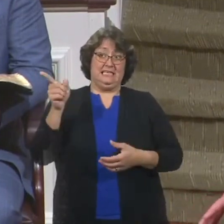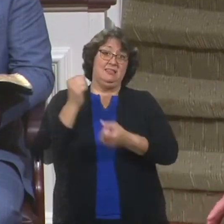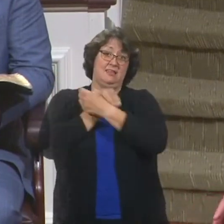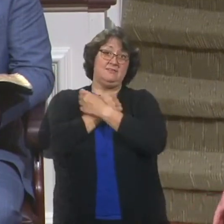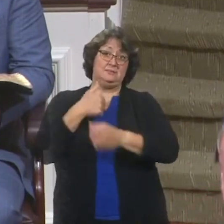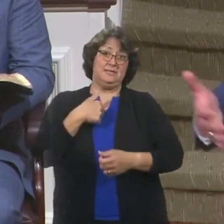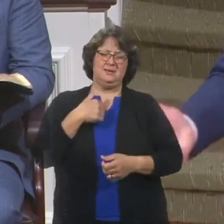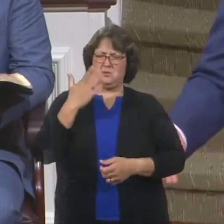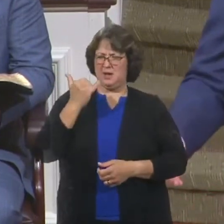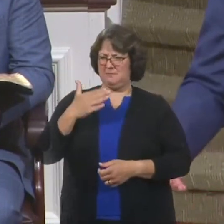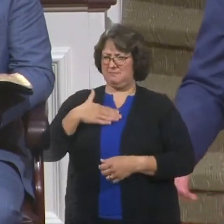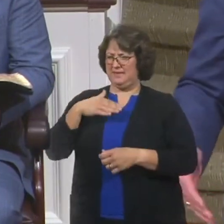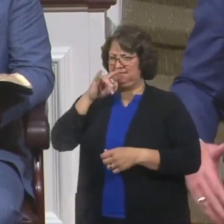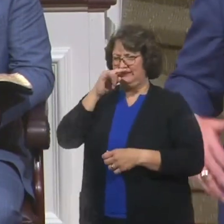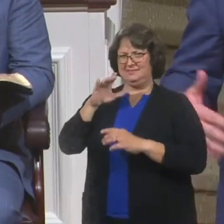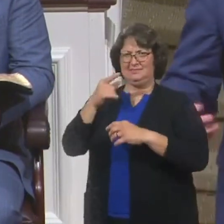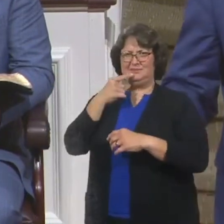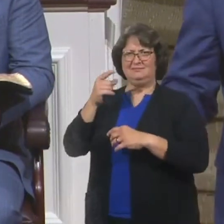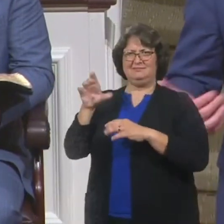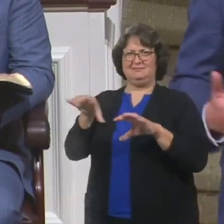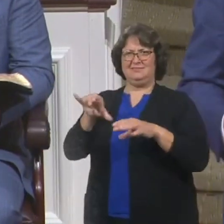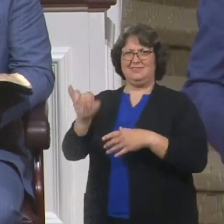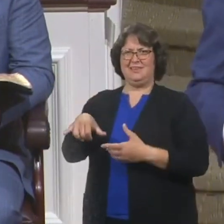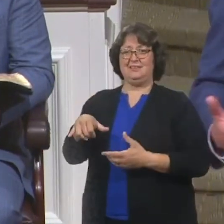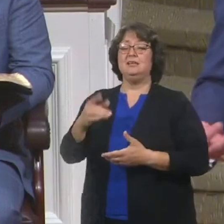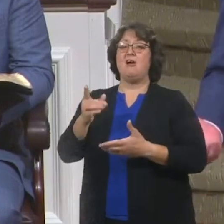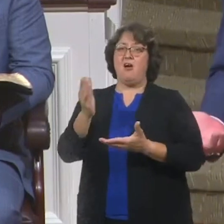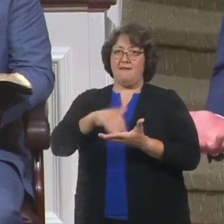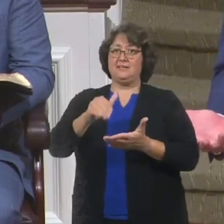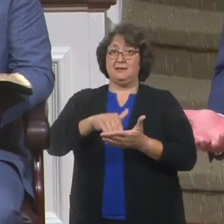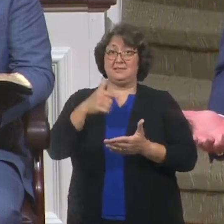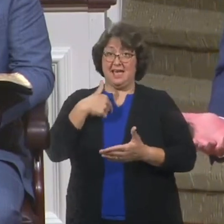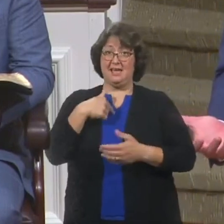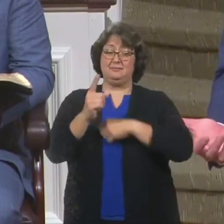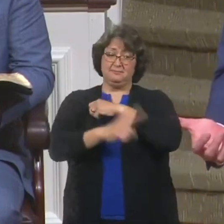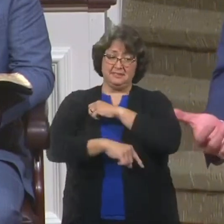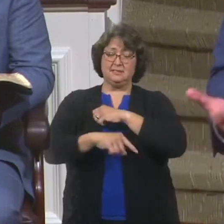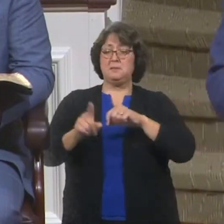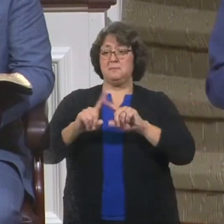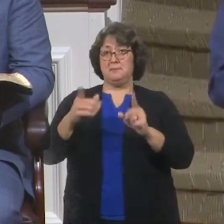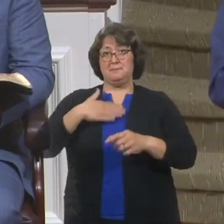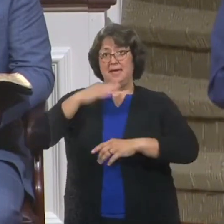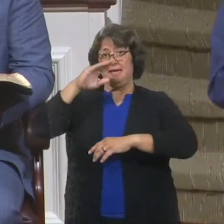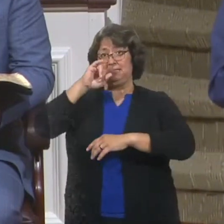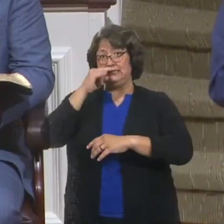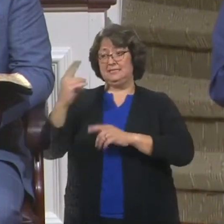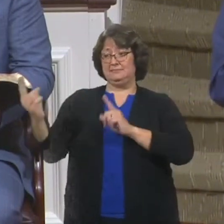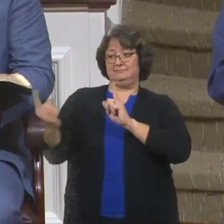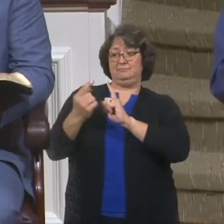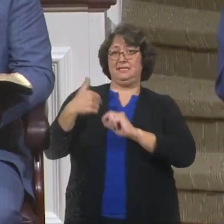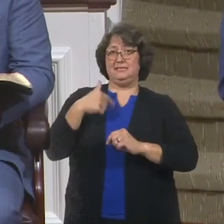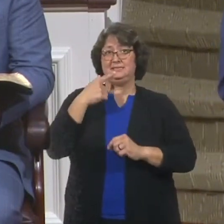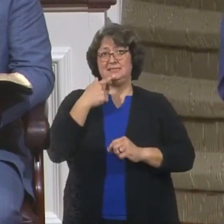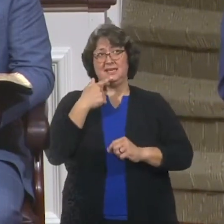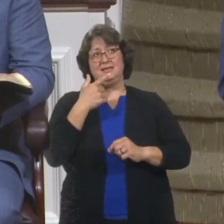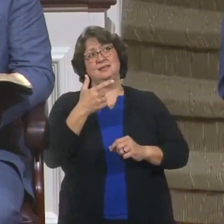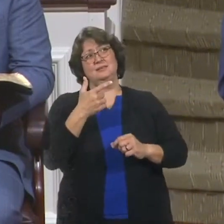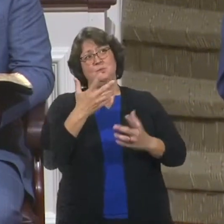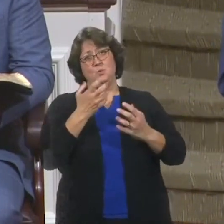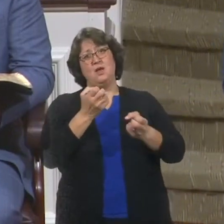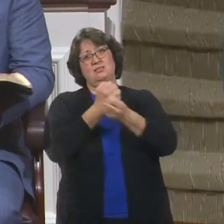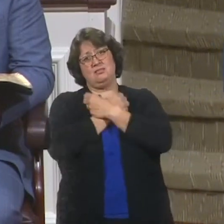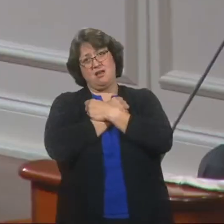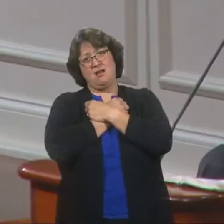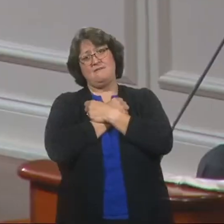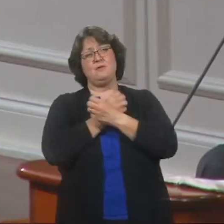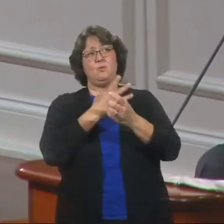I've disciplined my children, oftentimes they have come to me and I don't understand it, but they want to reconcile. They want to feel loved. They